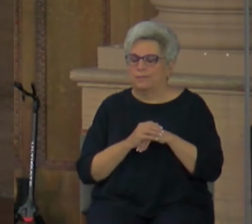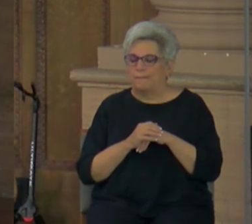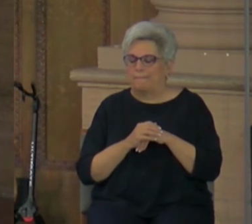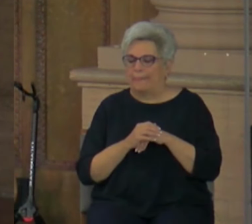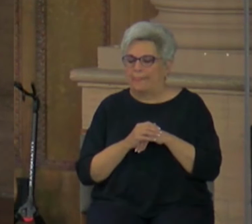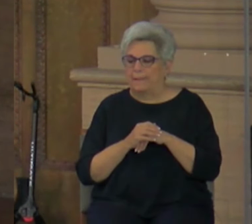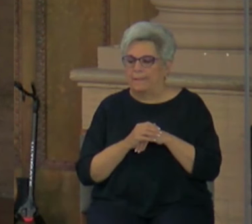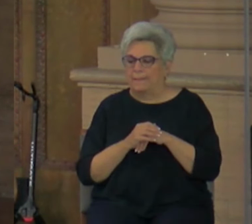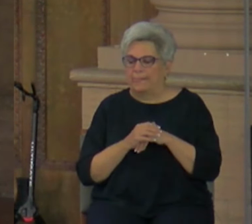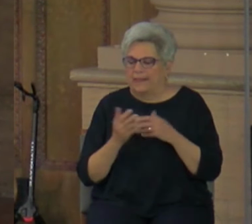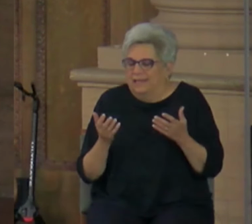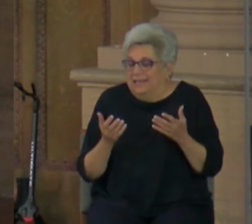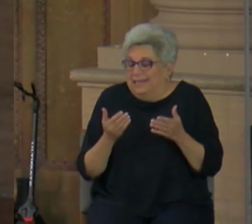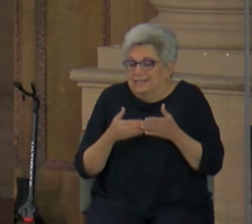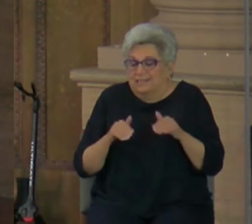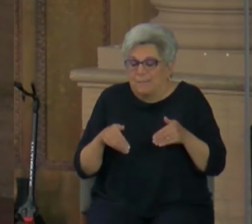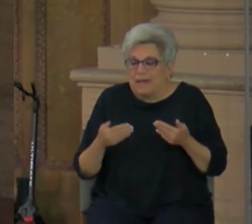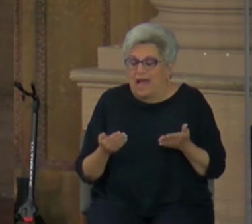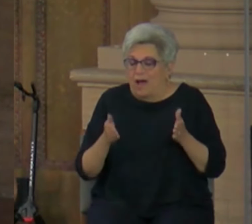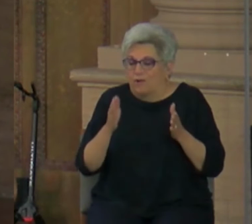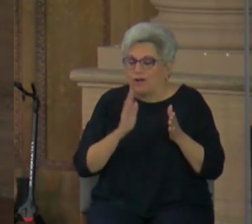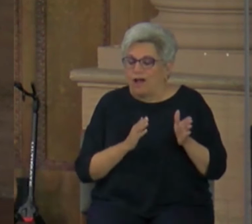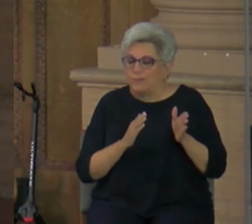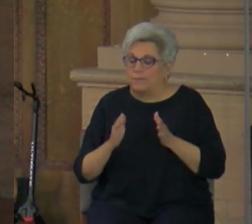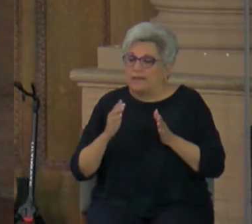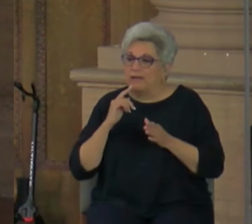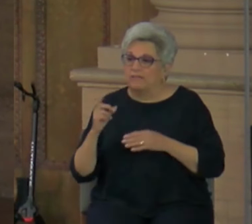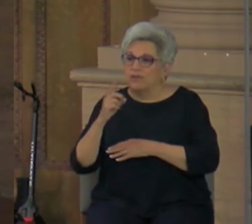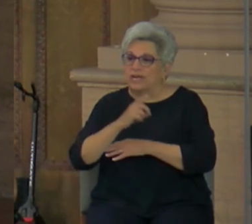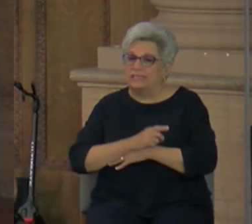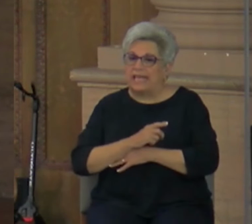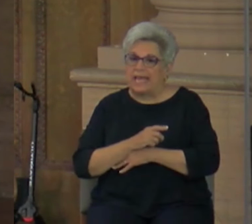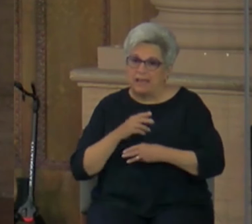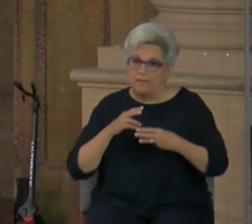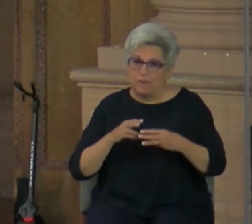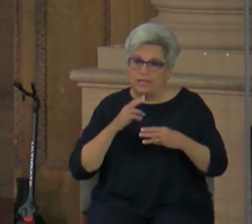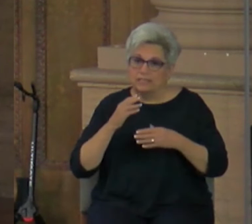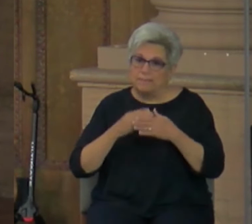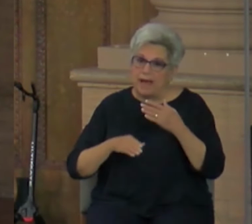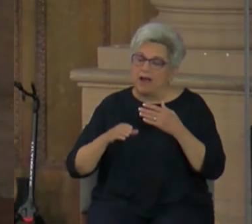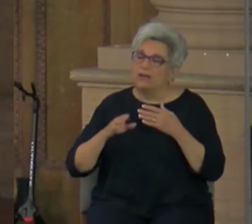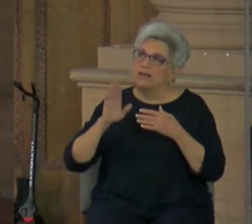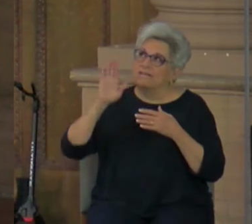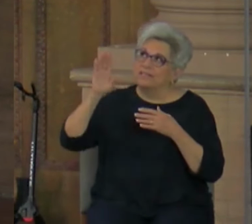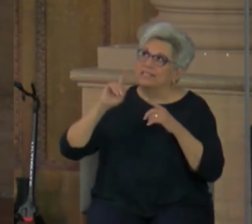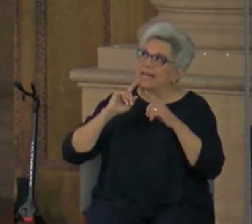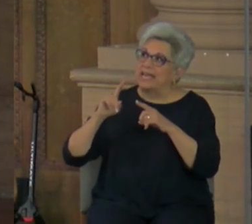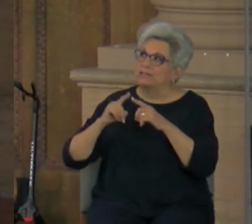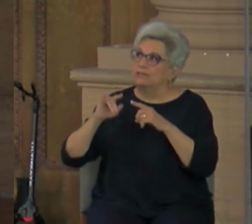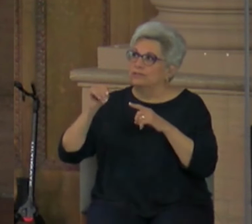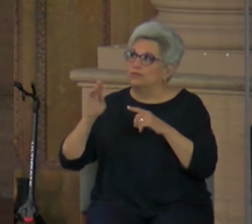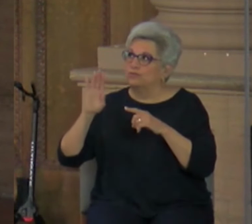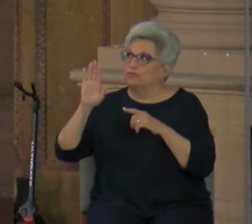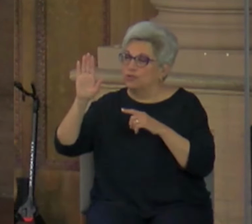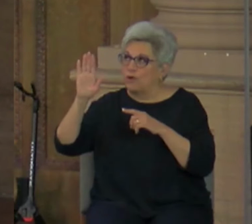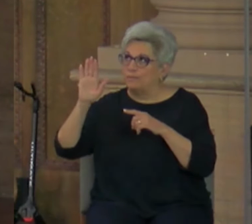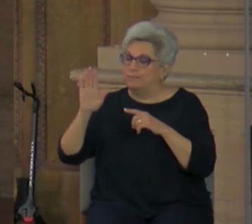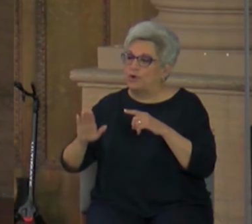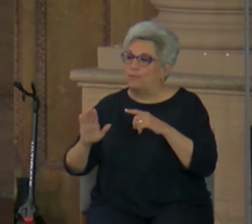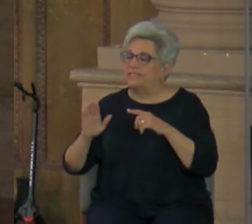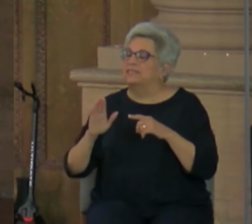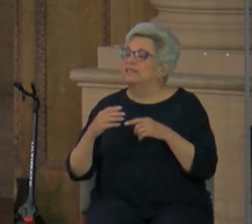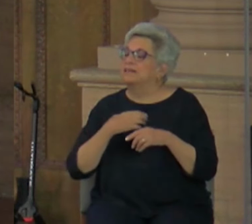So somehow God preparing for this day of battle and war is part of his answer to Job's complaint.